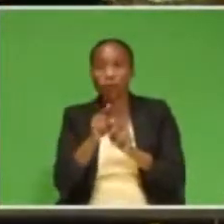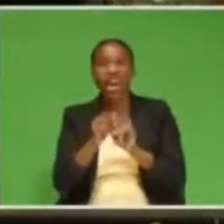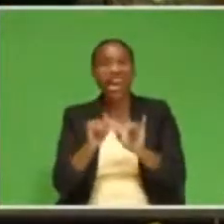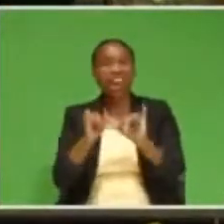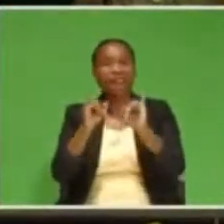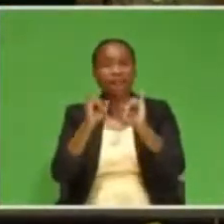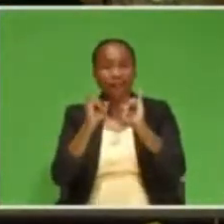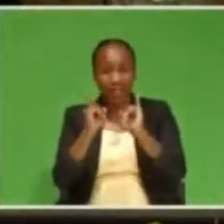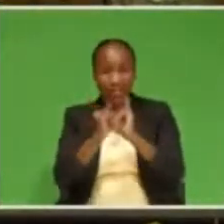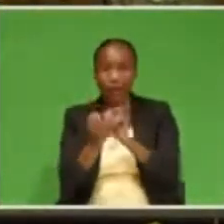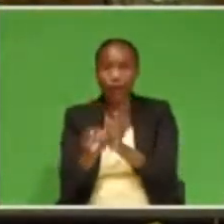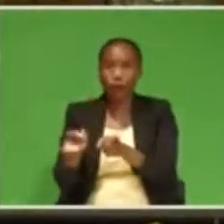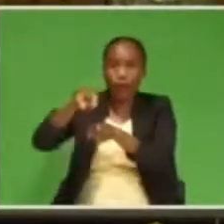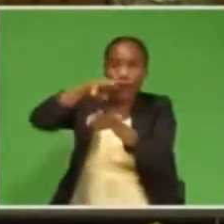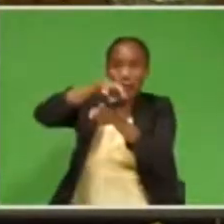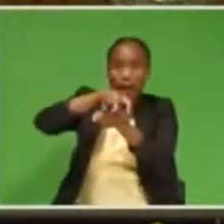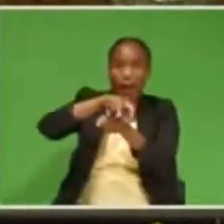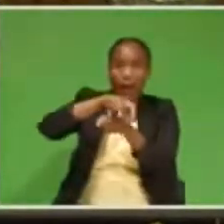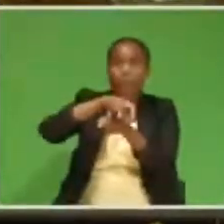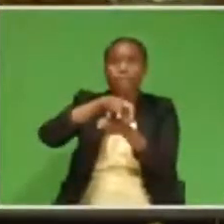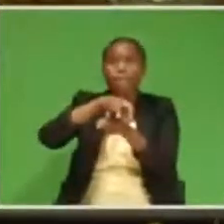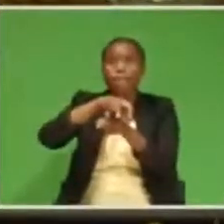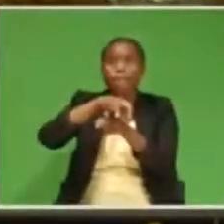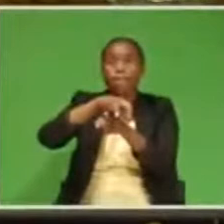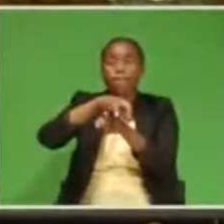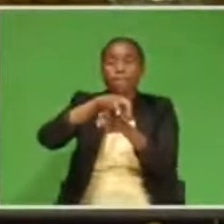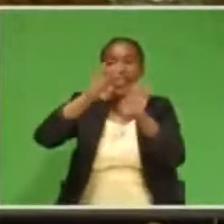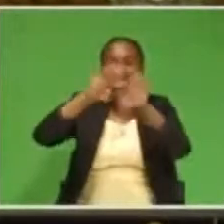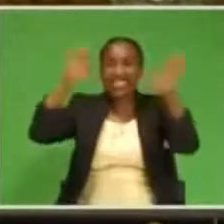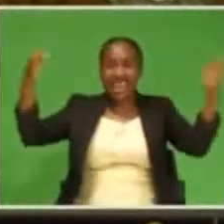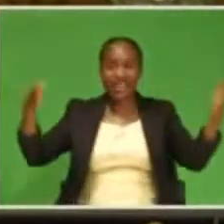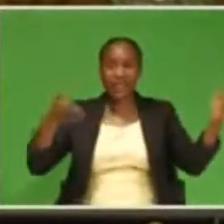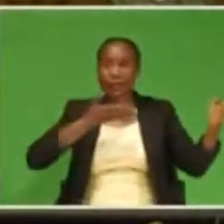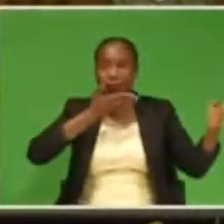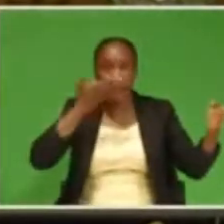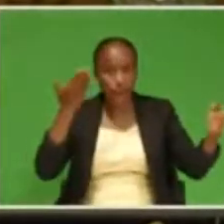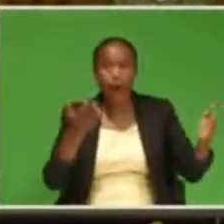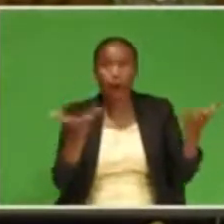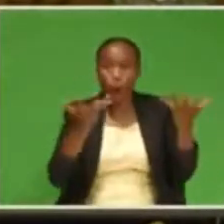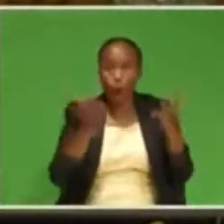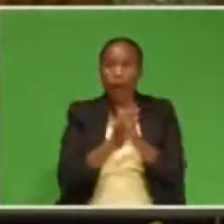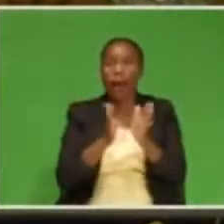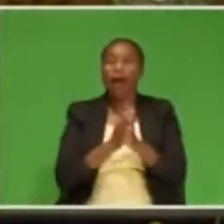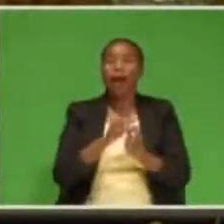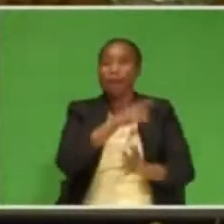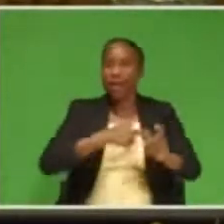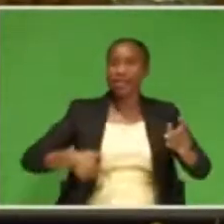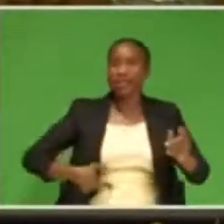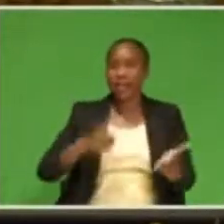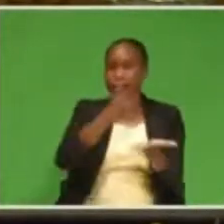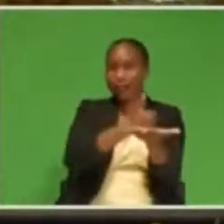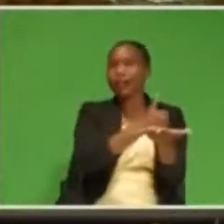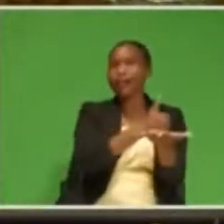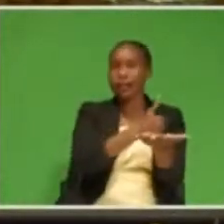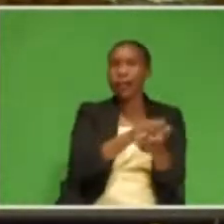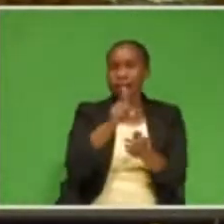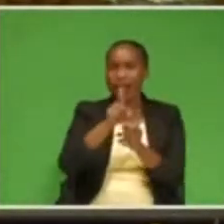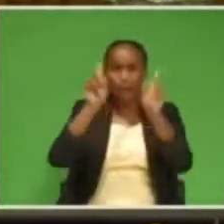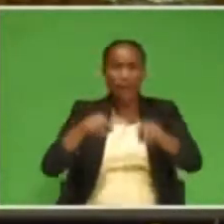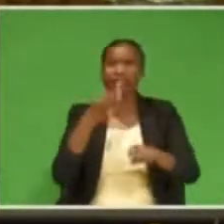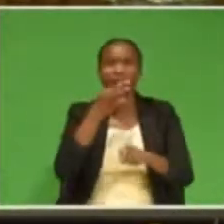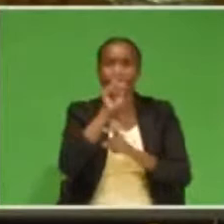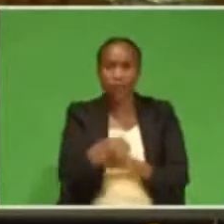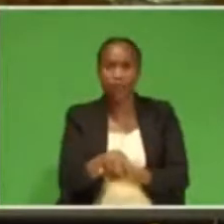to climb the stage where the president was sitting. That I must say, rules or no